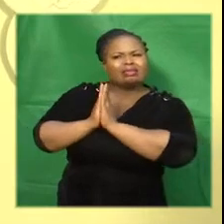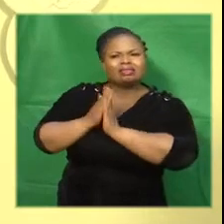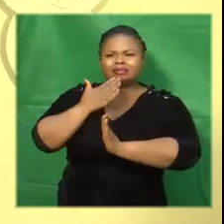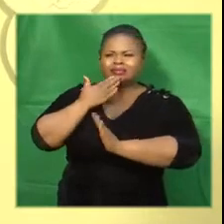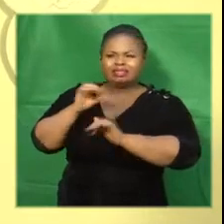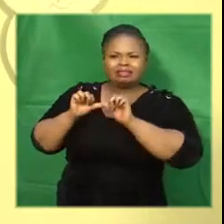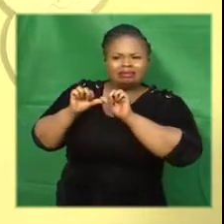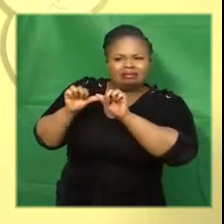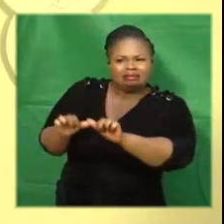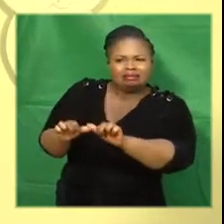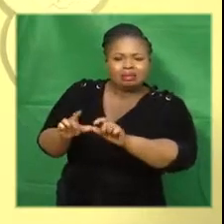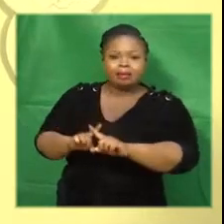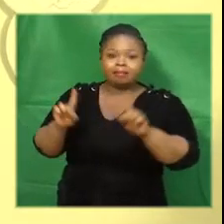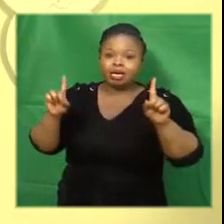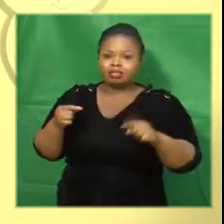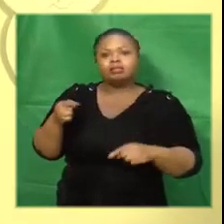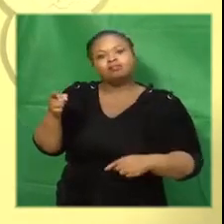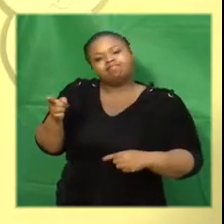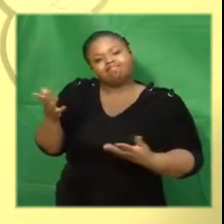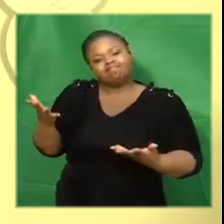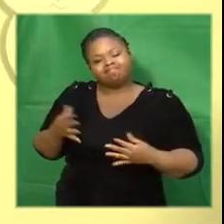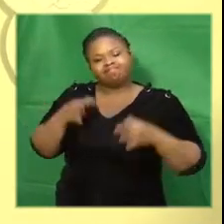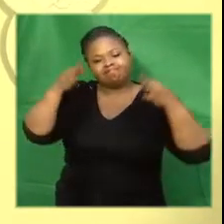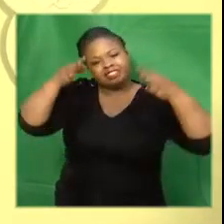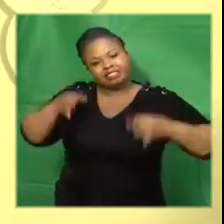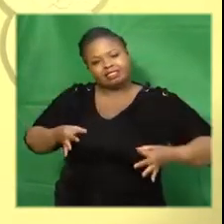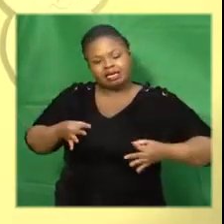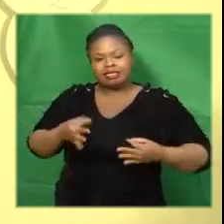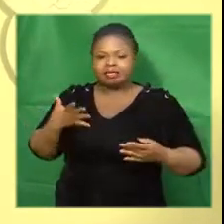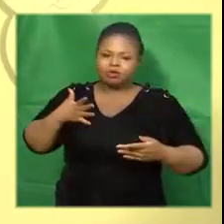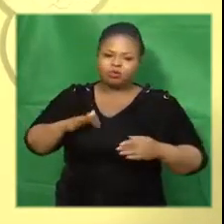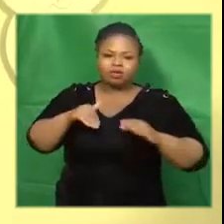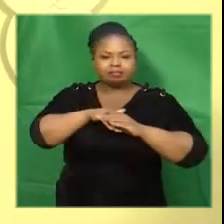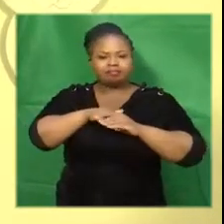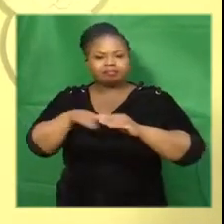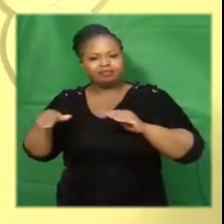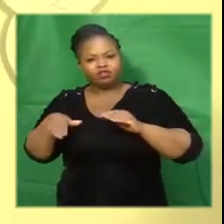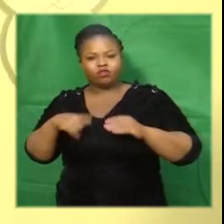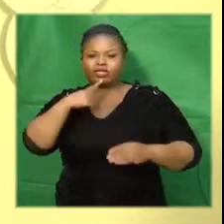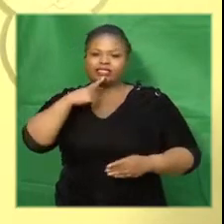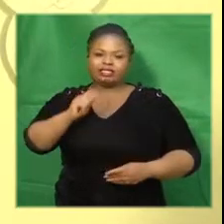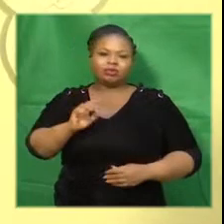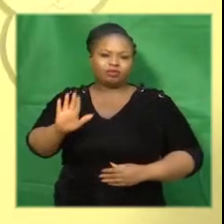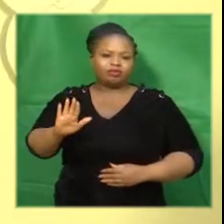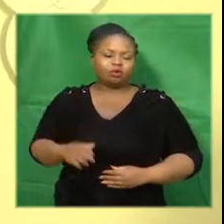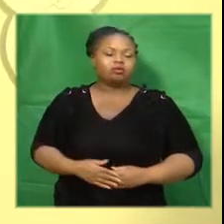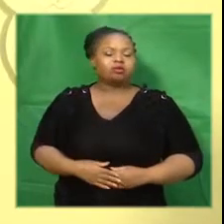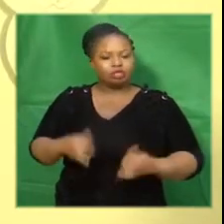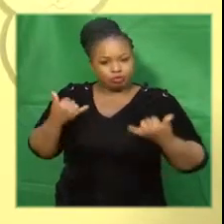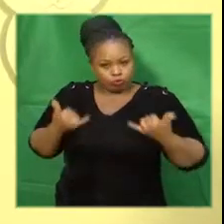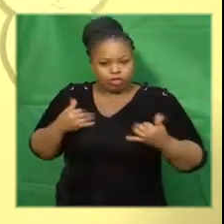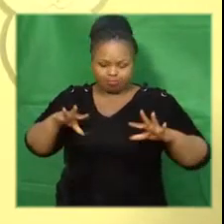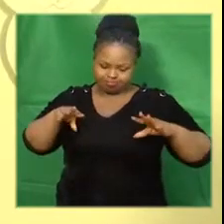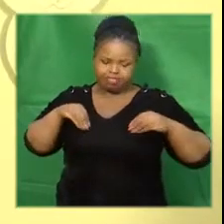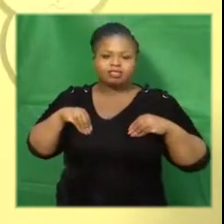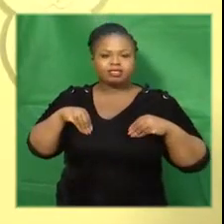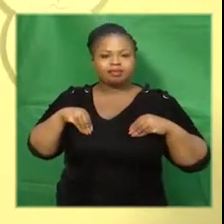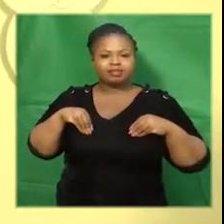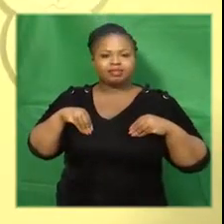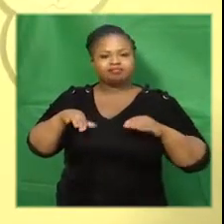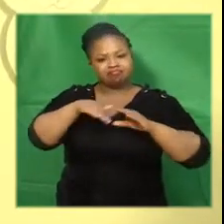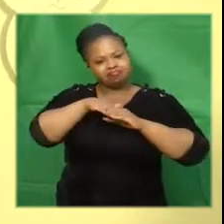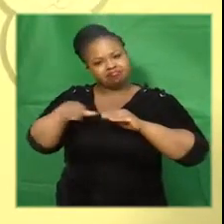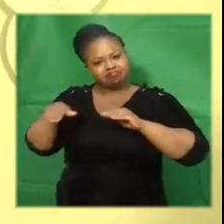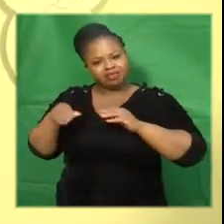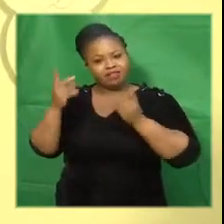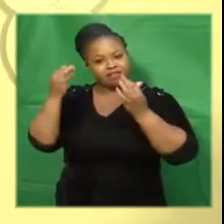even as he wanted to leave earlier. And today, I've acceded to his request